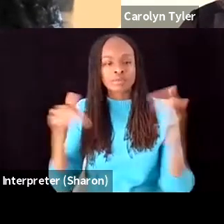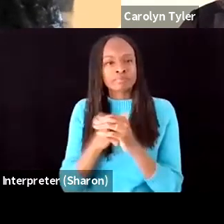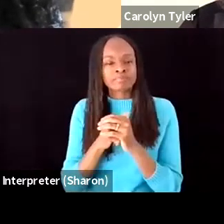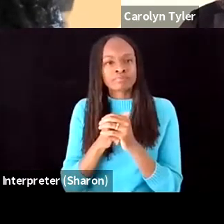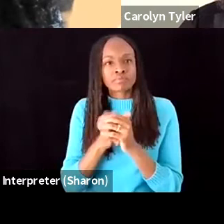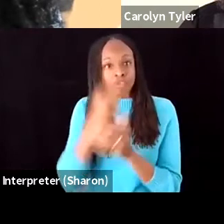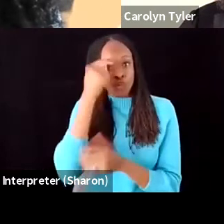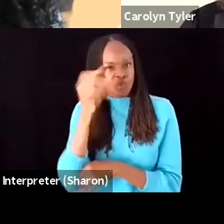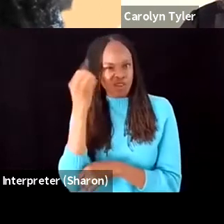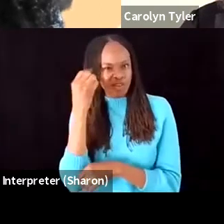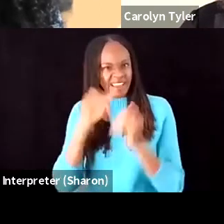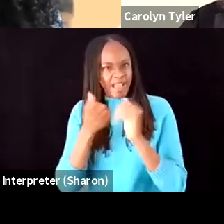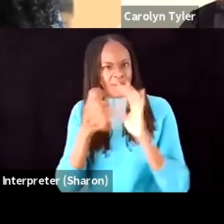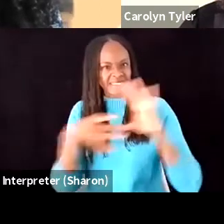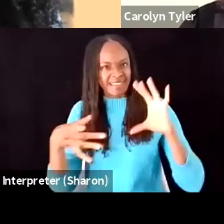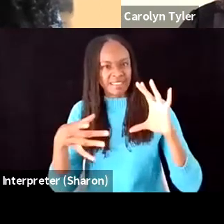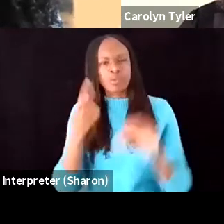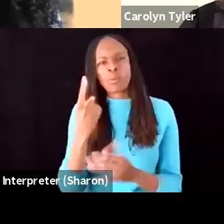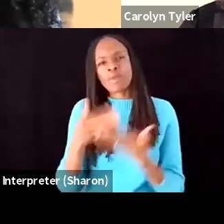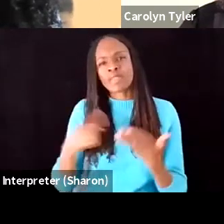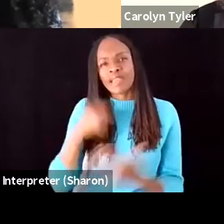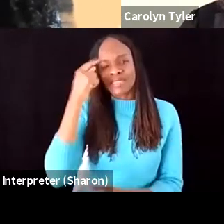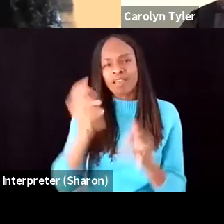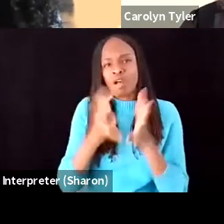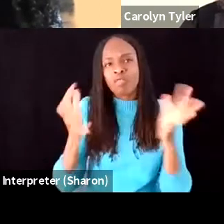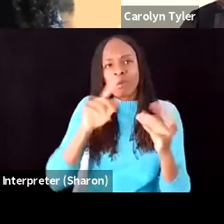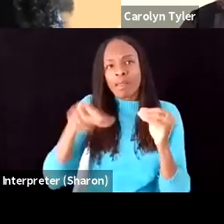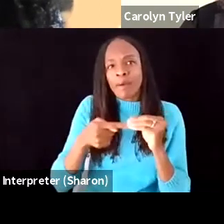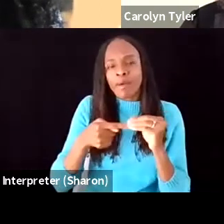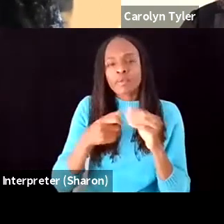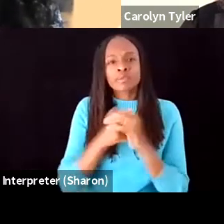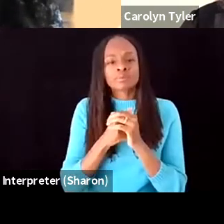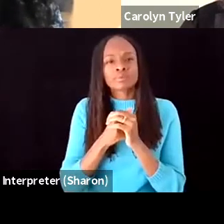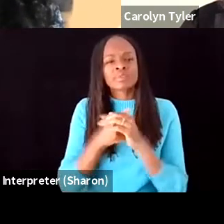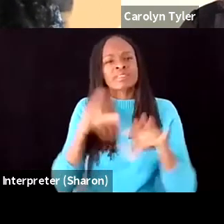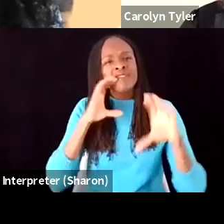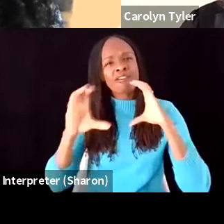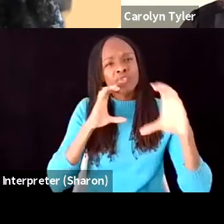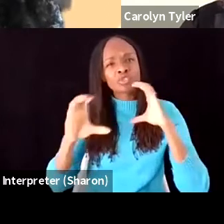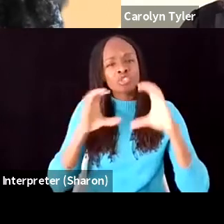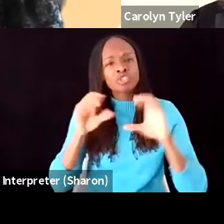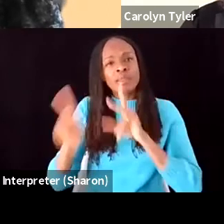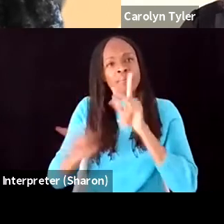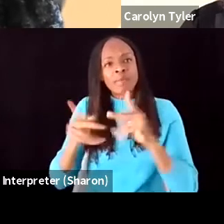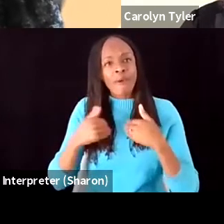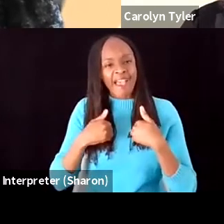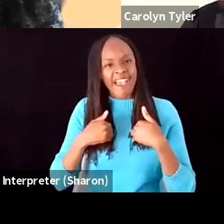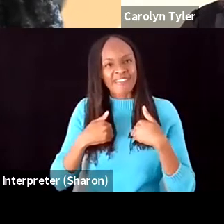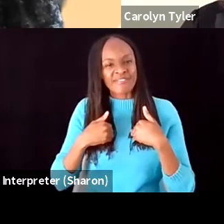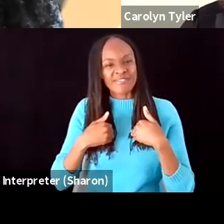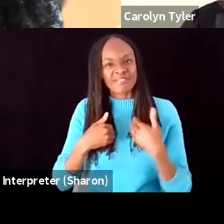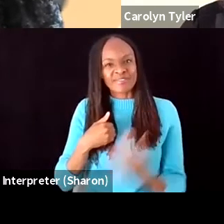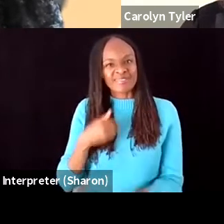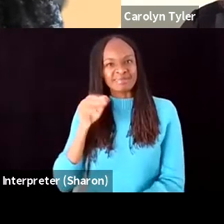the disconnect, one of the things I've been thinking a lot about is the conversations that people have at home,